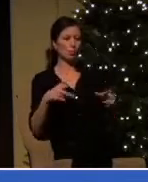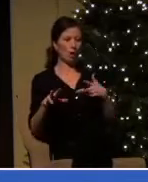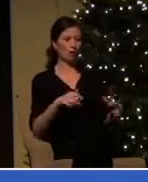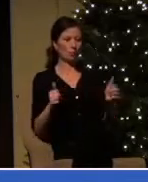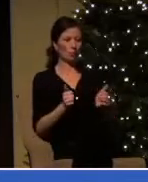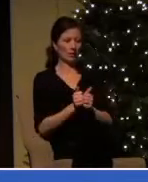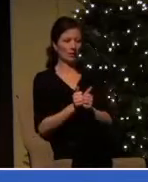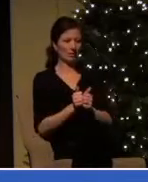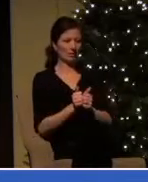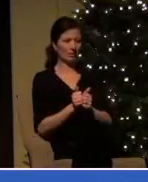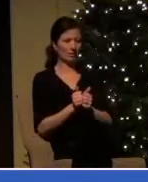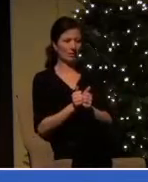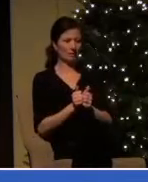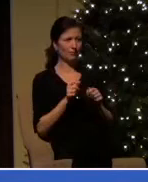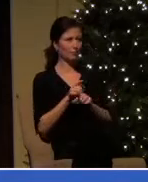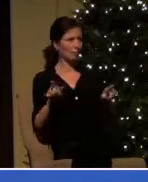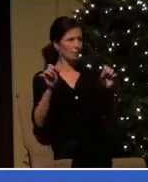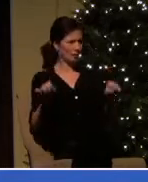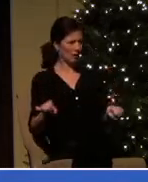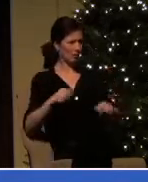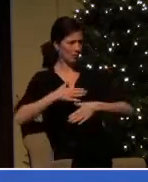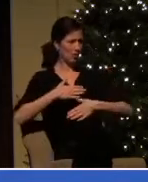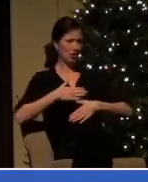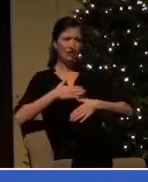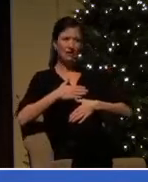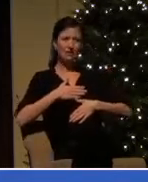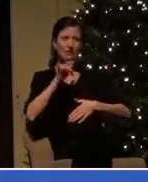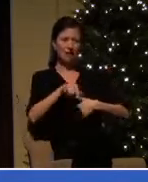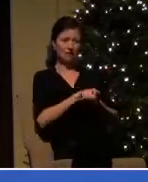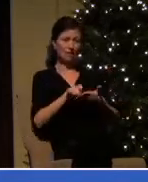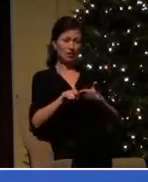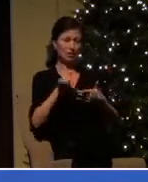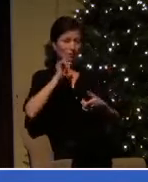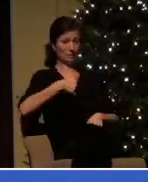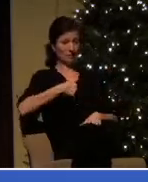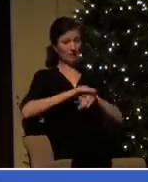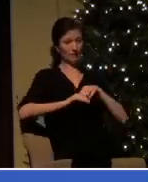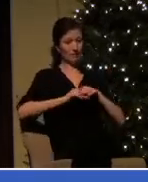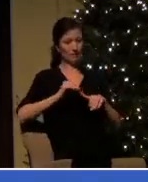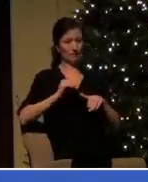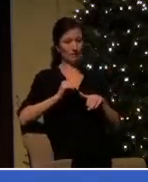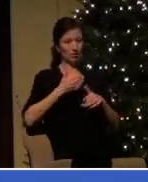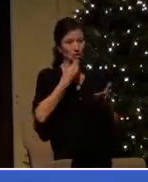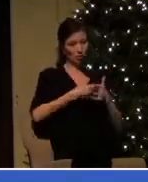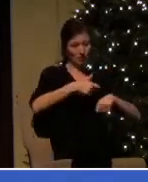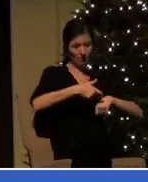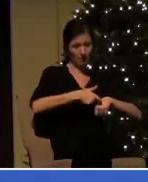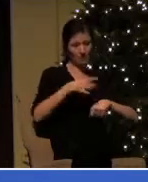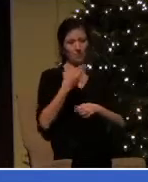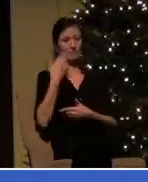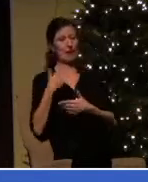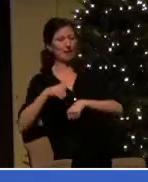appreciate, over the succeeding years, that verse has been a tremendous comfort to me in good times and in bad times to know